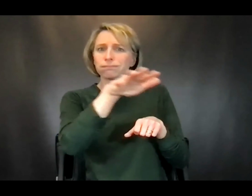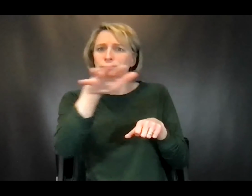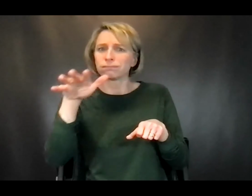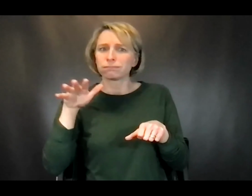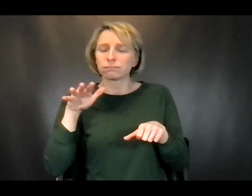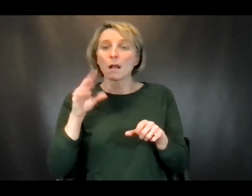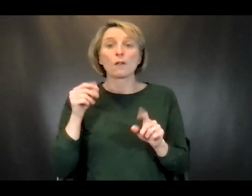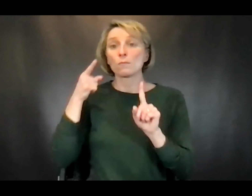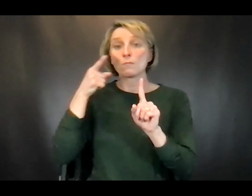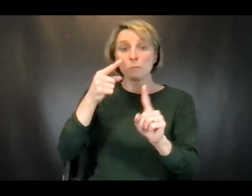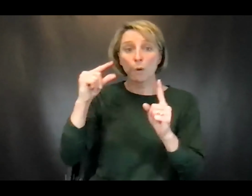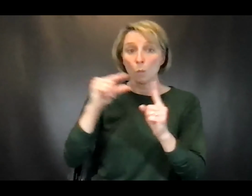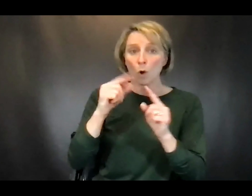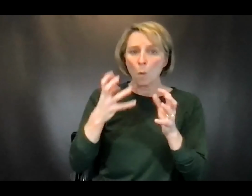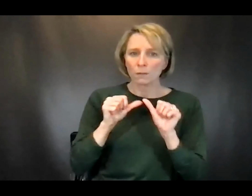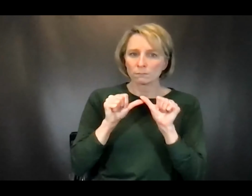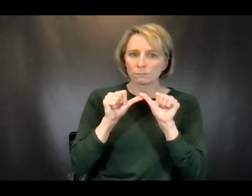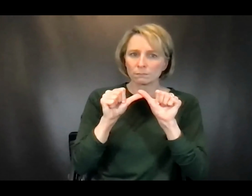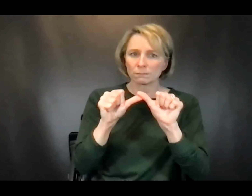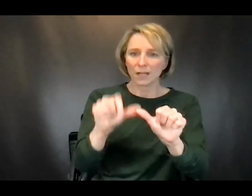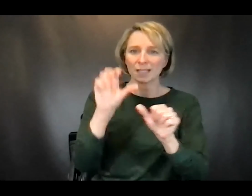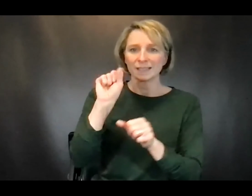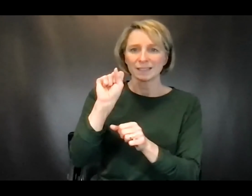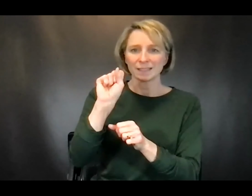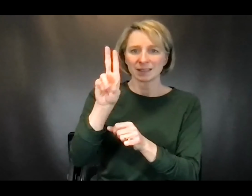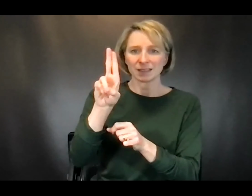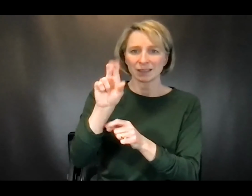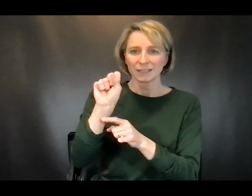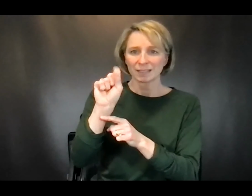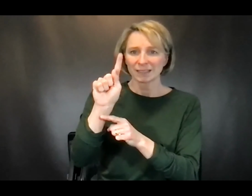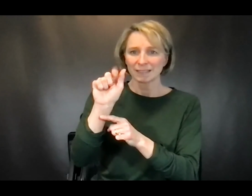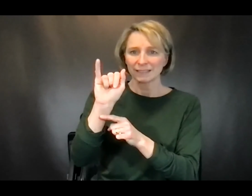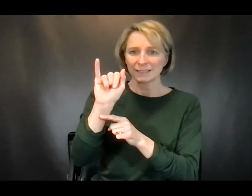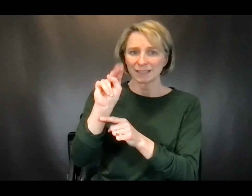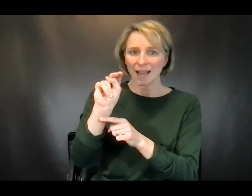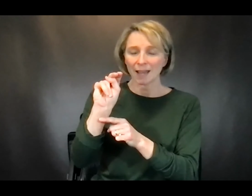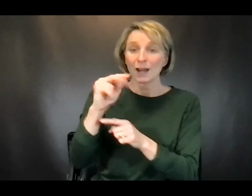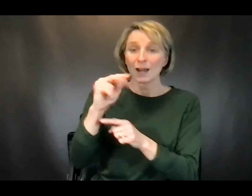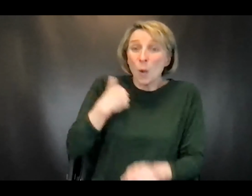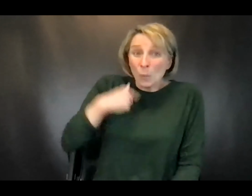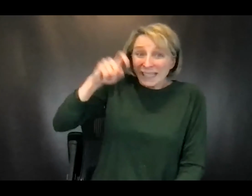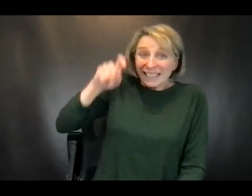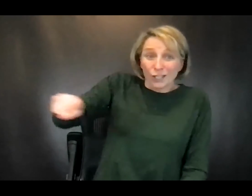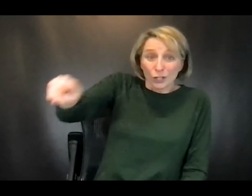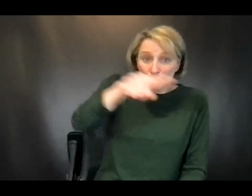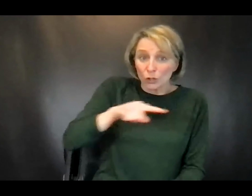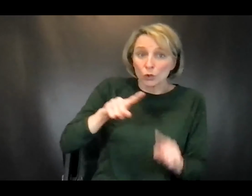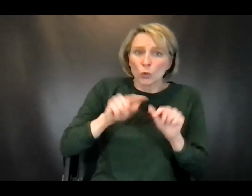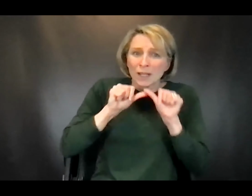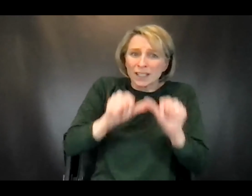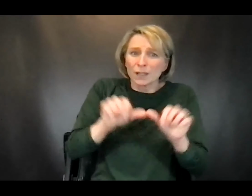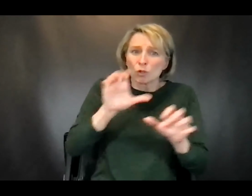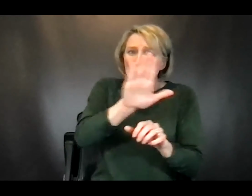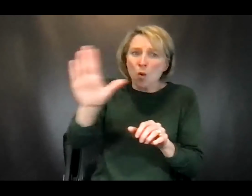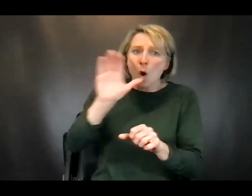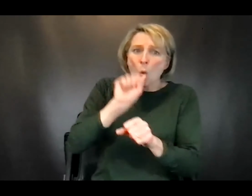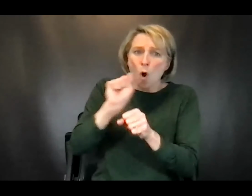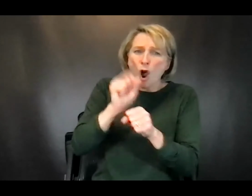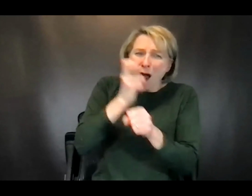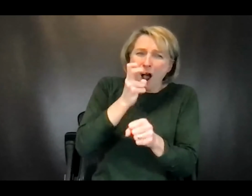sustainability. We need you to do the hard work that you're doing in a sustainable